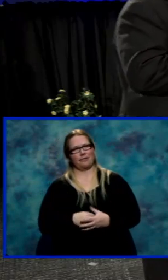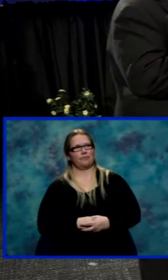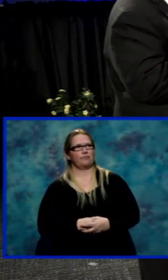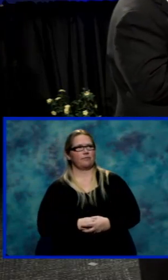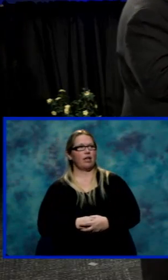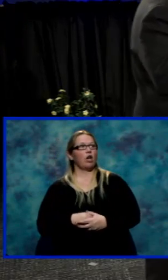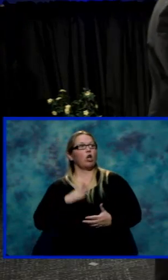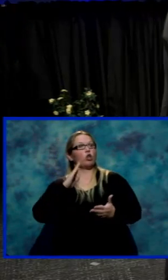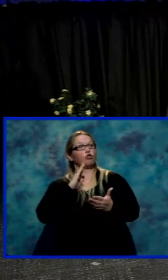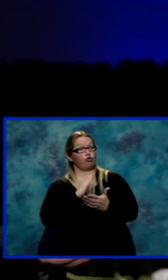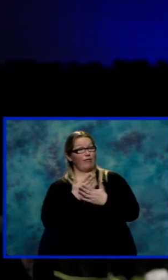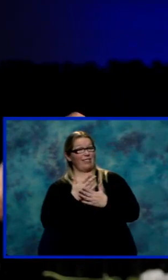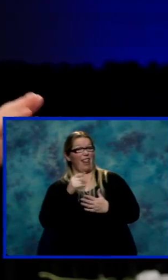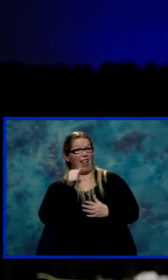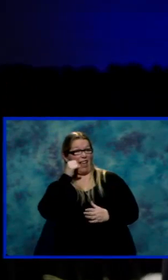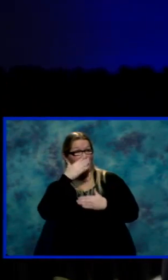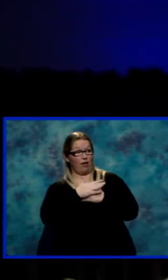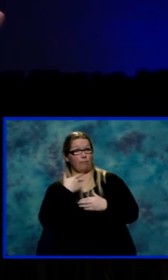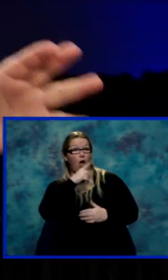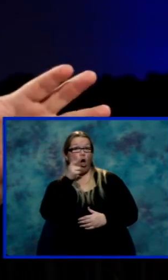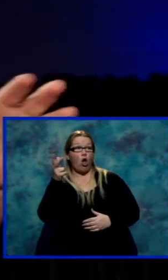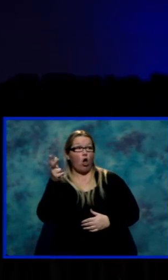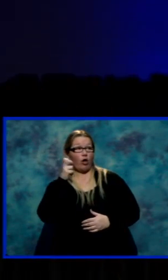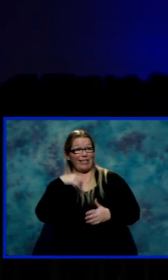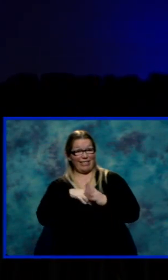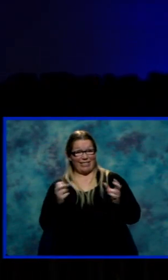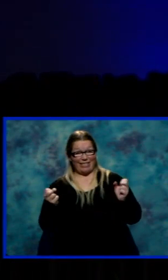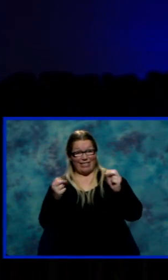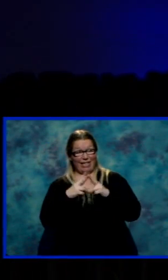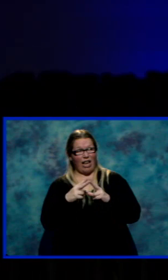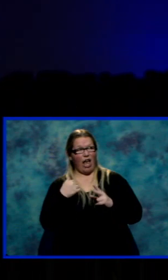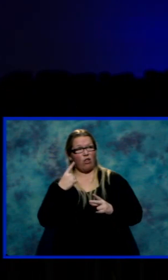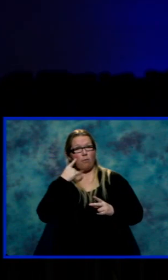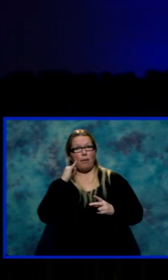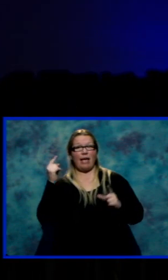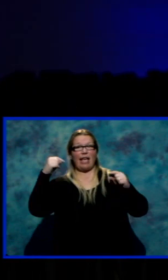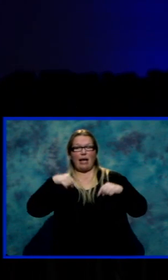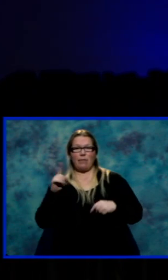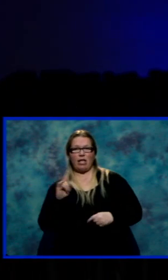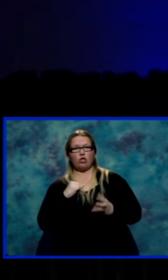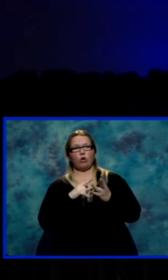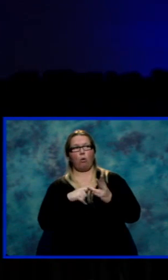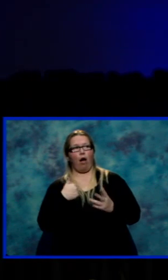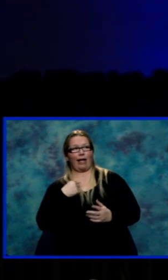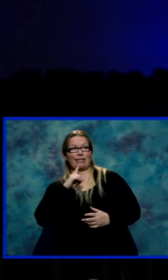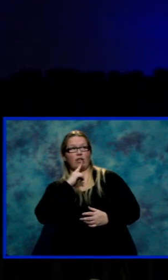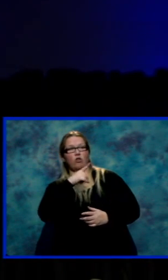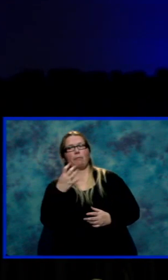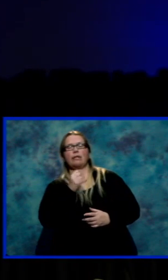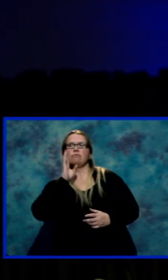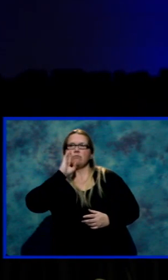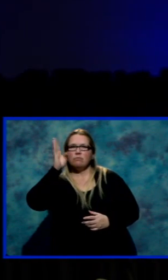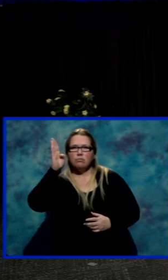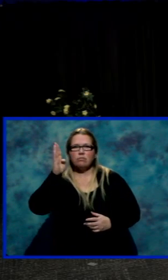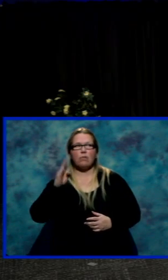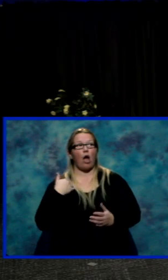actually, the truth is, last night, because I heard he was in Sydney and maybe thinking about coming here, and so I said to him, well, you've got to preach. And I